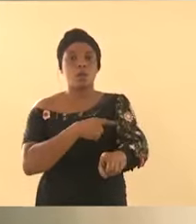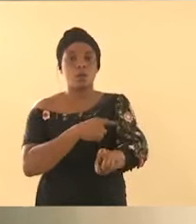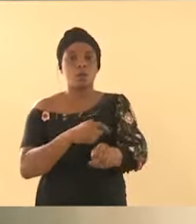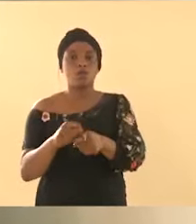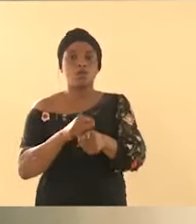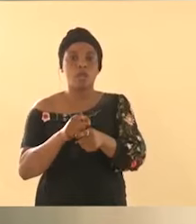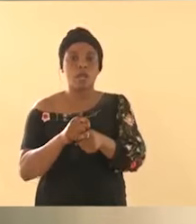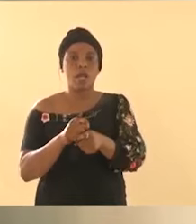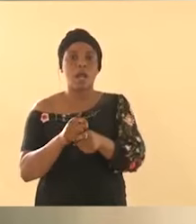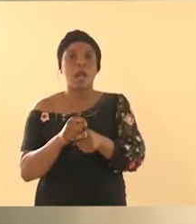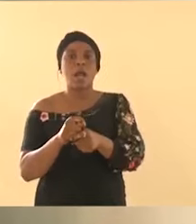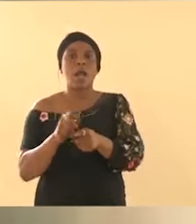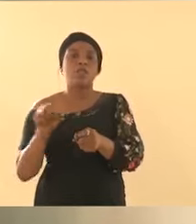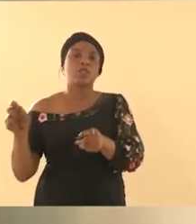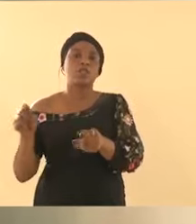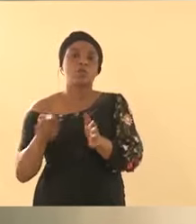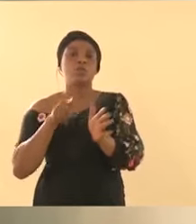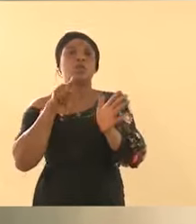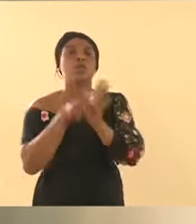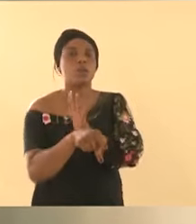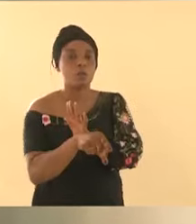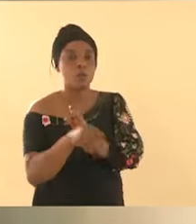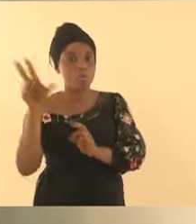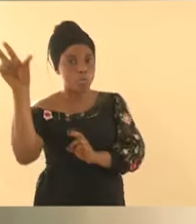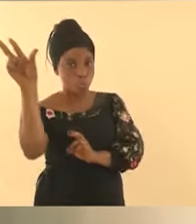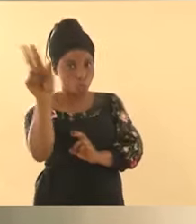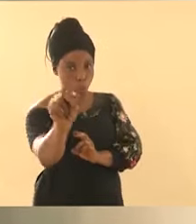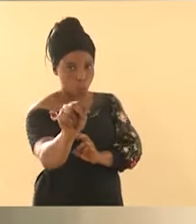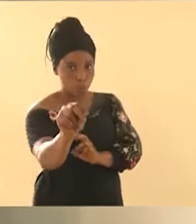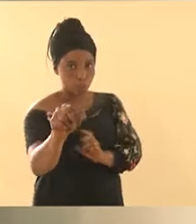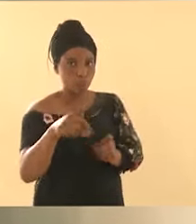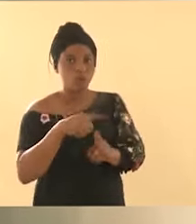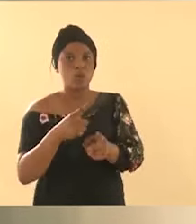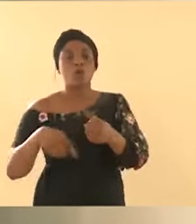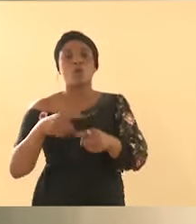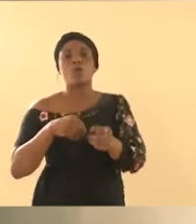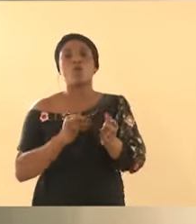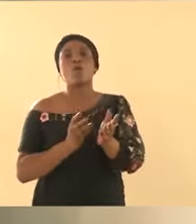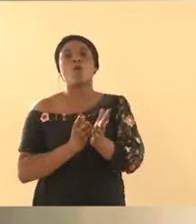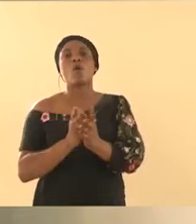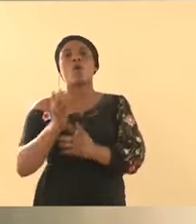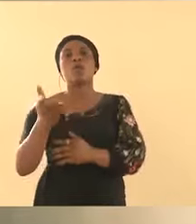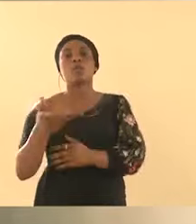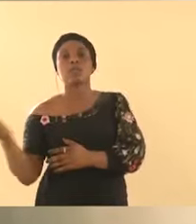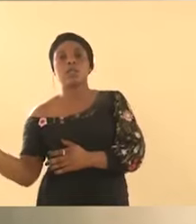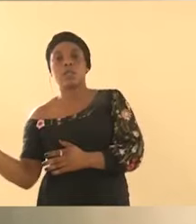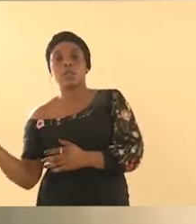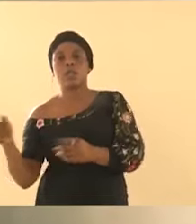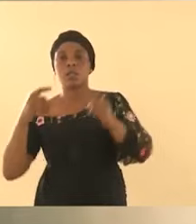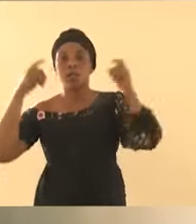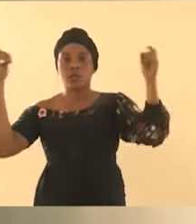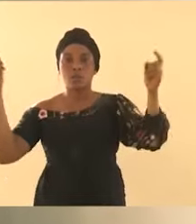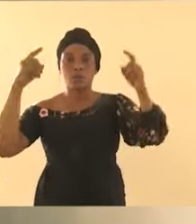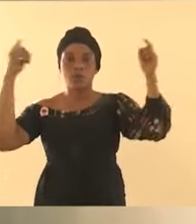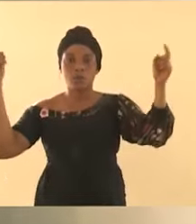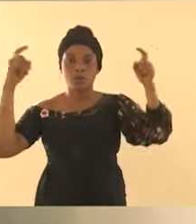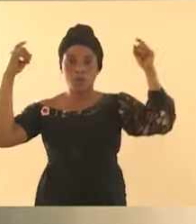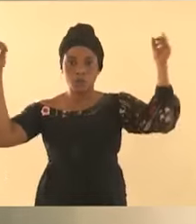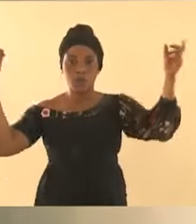long, treated as sheep to be slaughtered. No, we come through all these